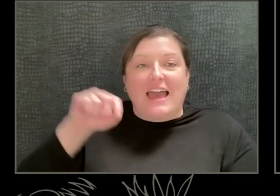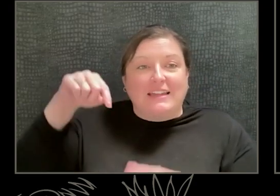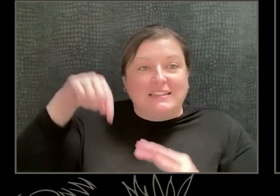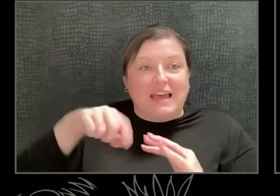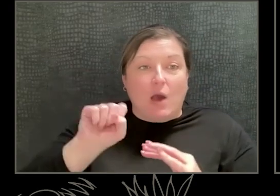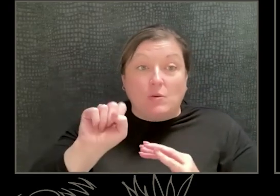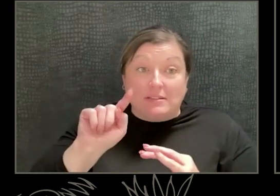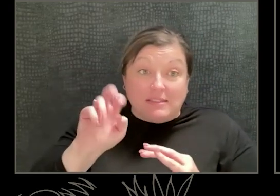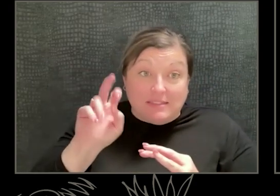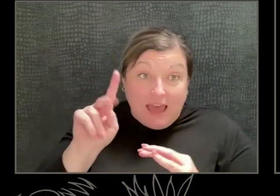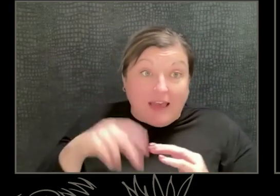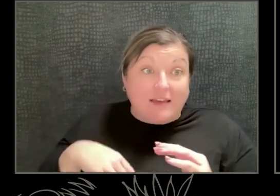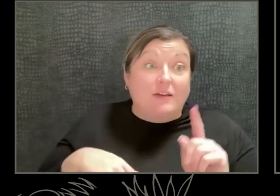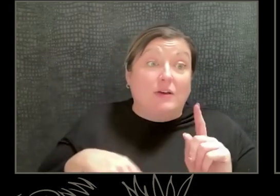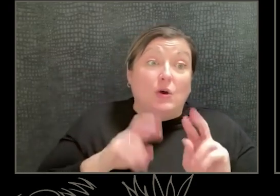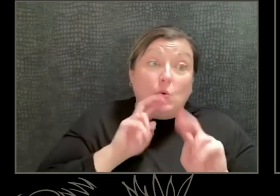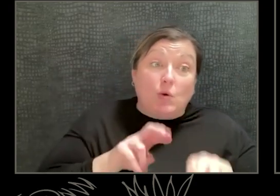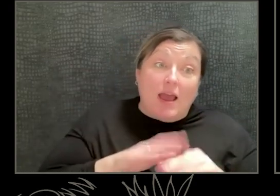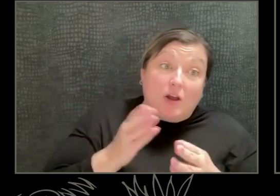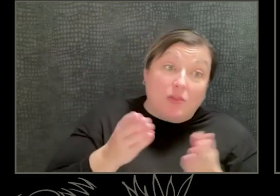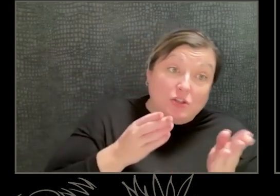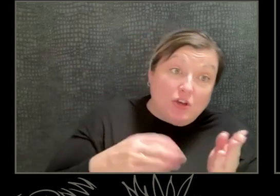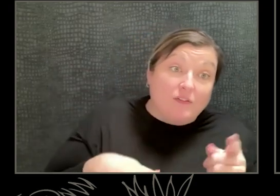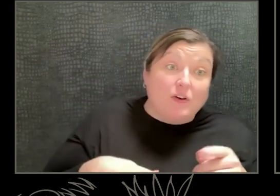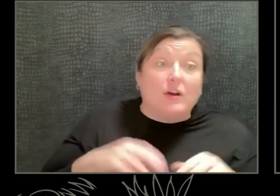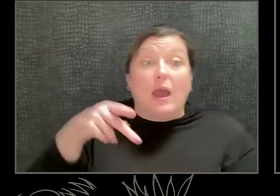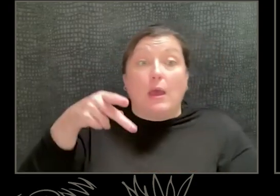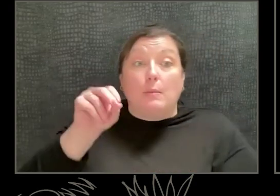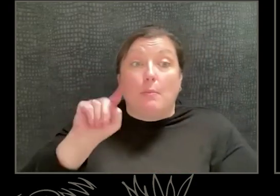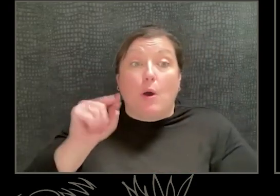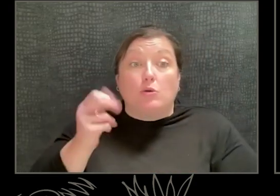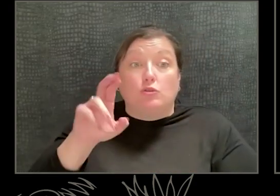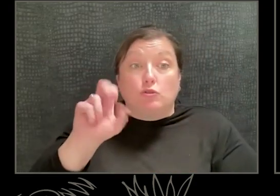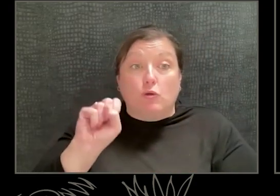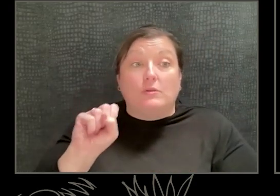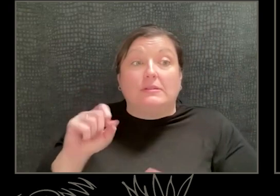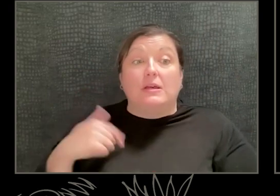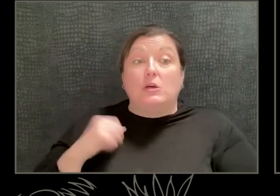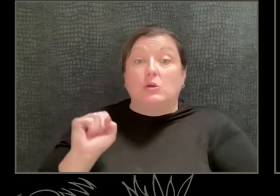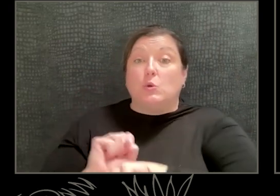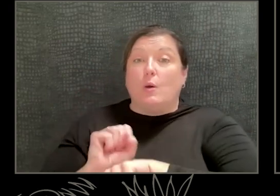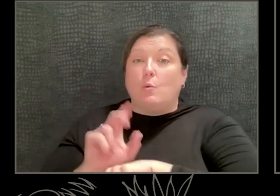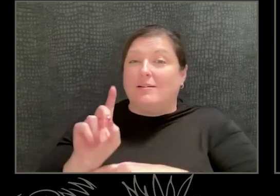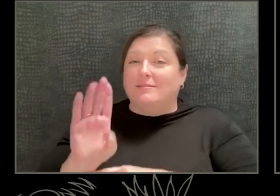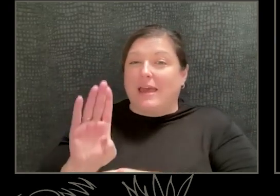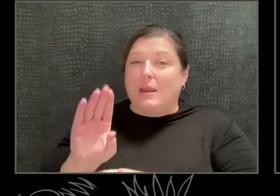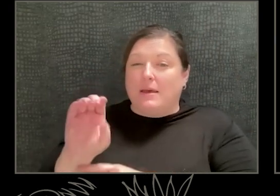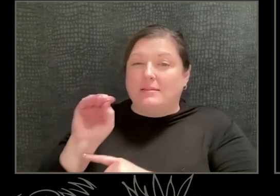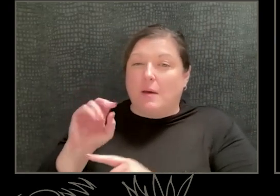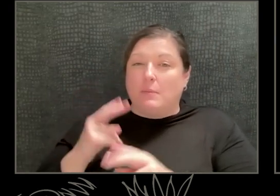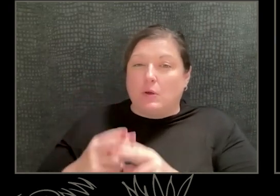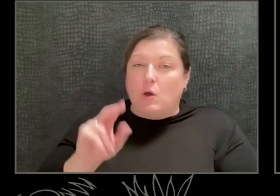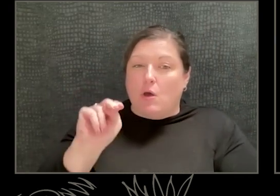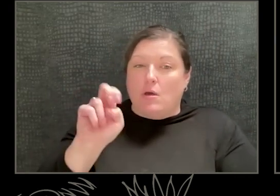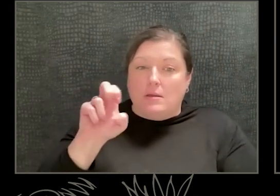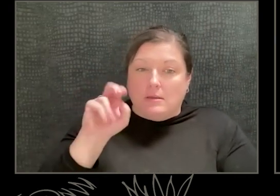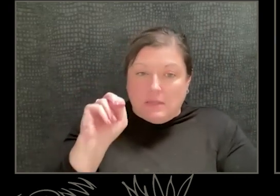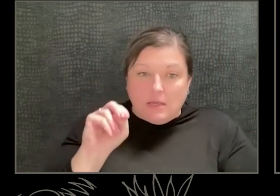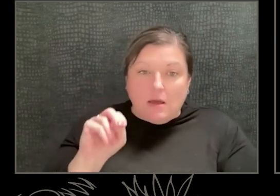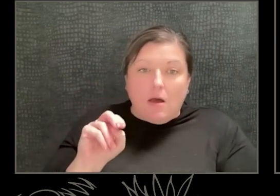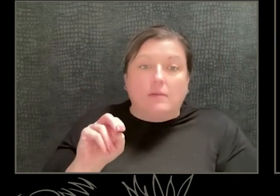Postgres in the browser. So I work at a database company called Neon. We're a serverless Postgres